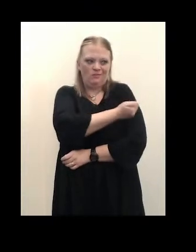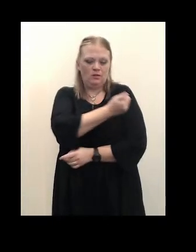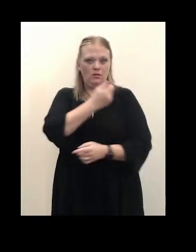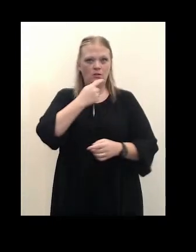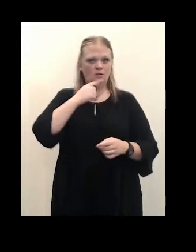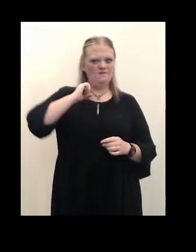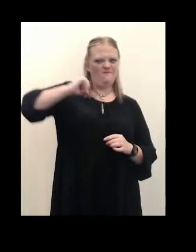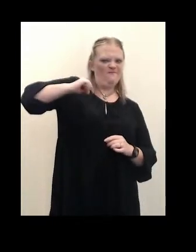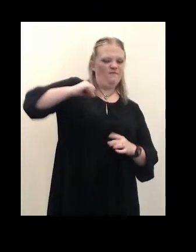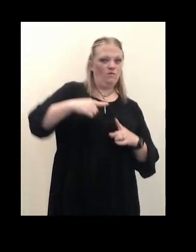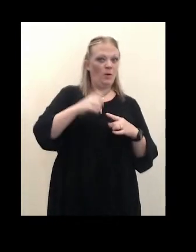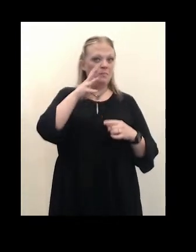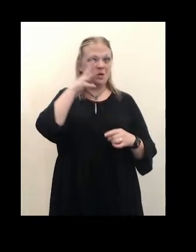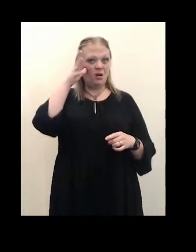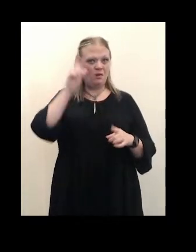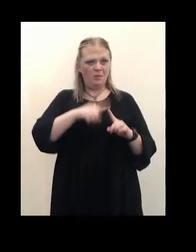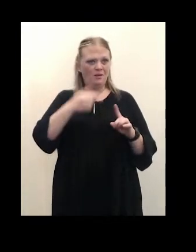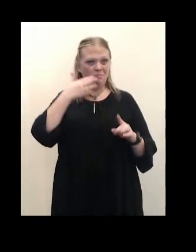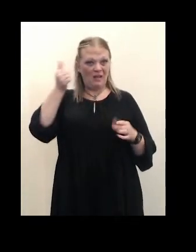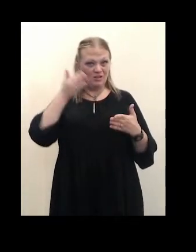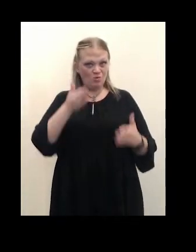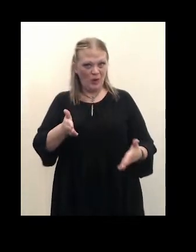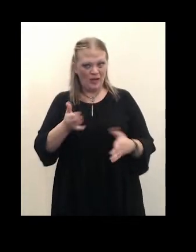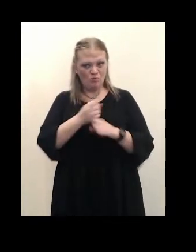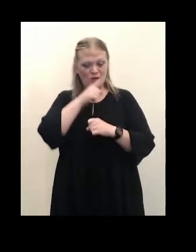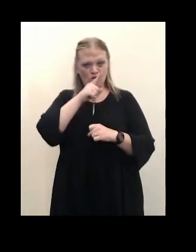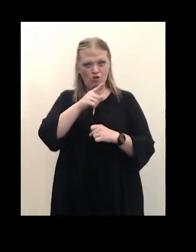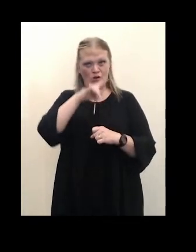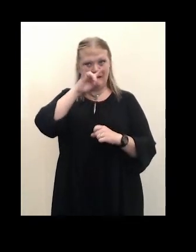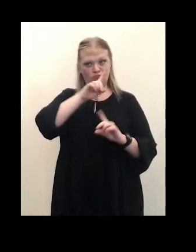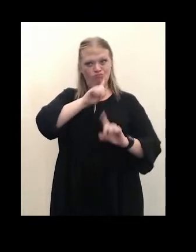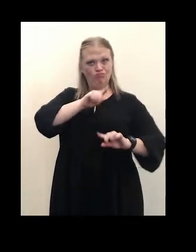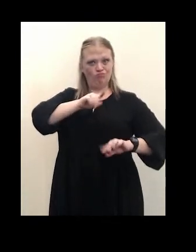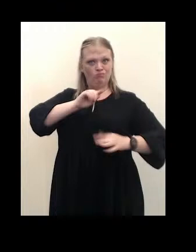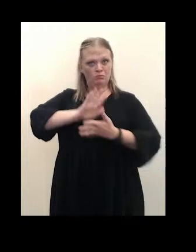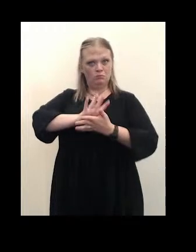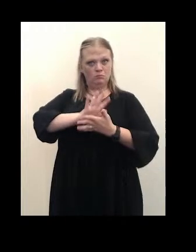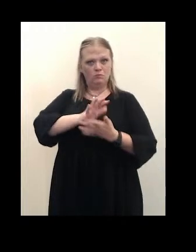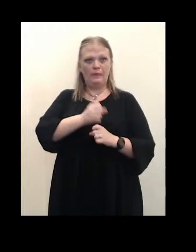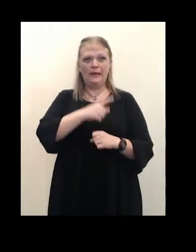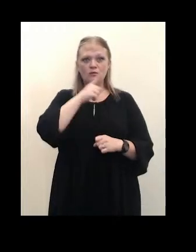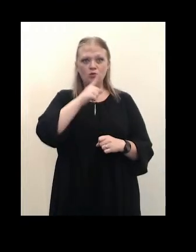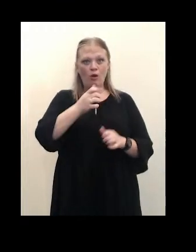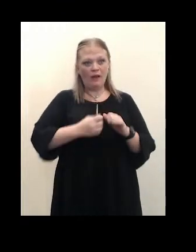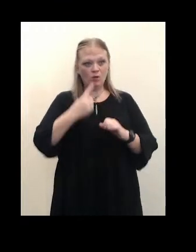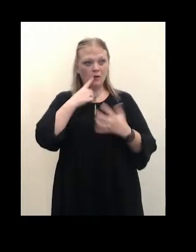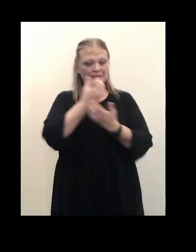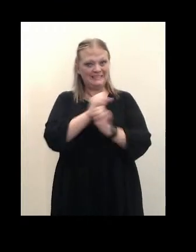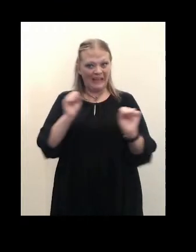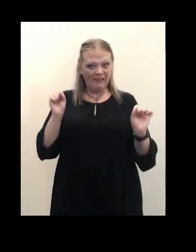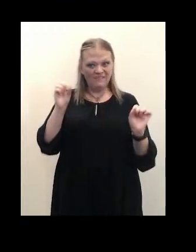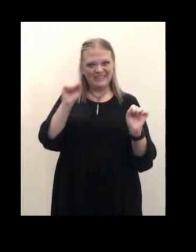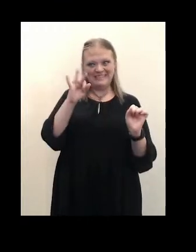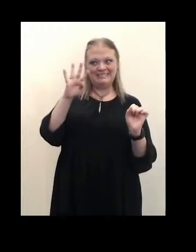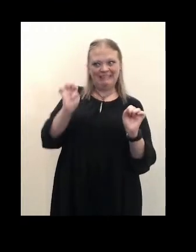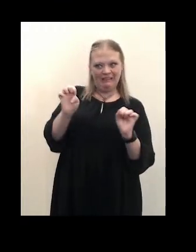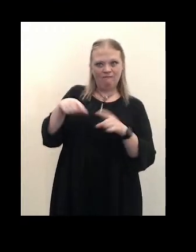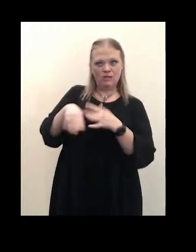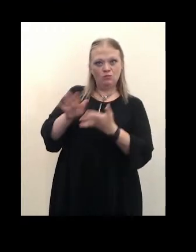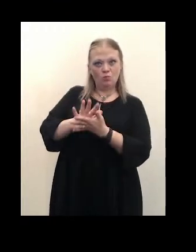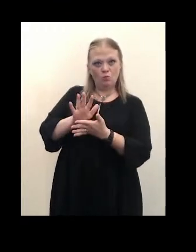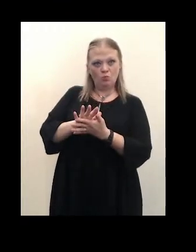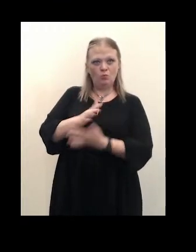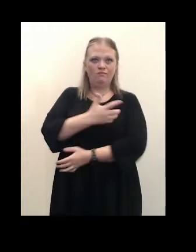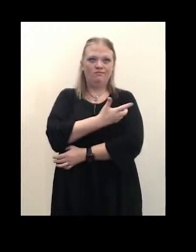but really the best way to ensure that your kids are in school, the best way to ensure that everyone is safe in school is to get kids vaccinated. And